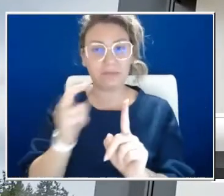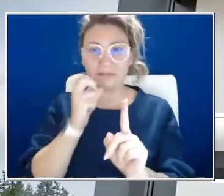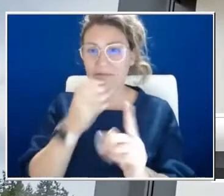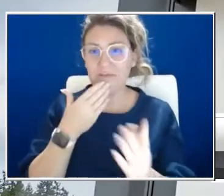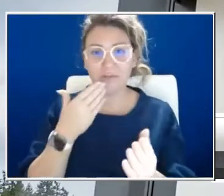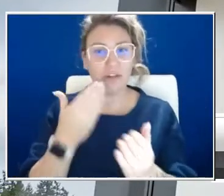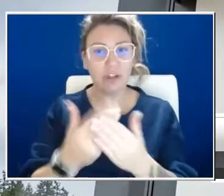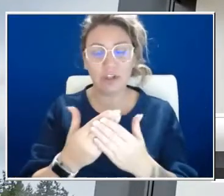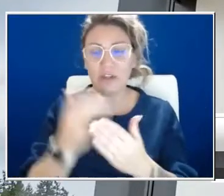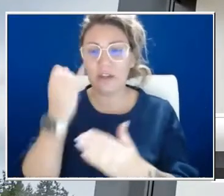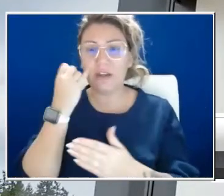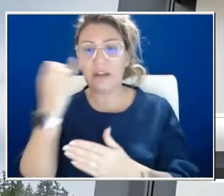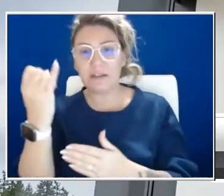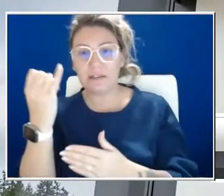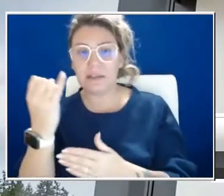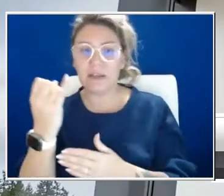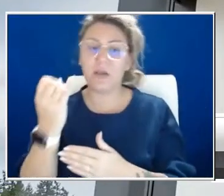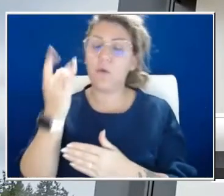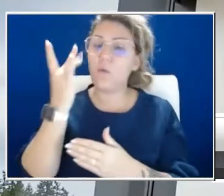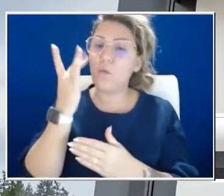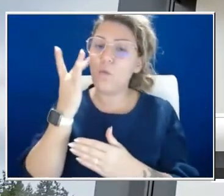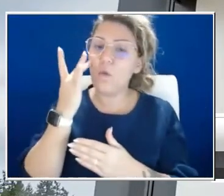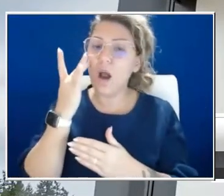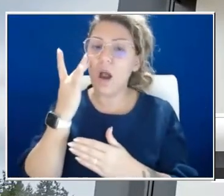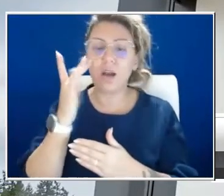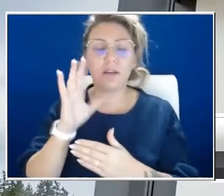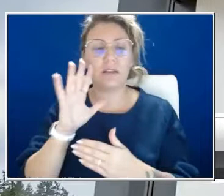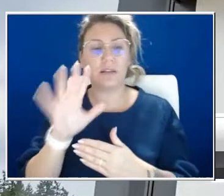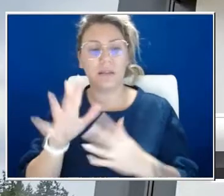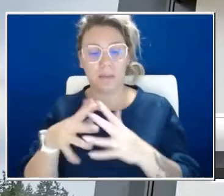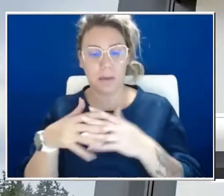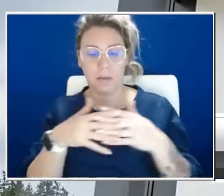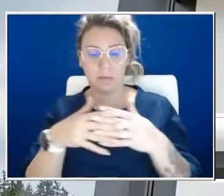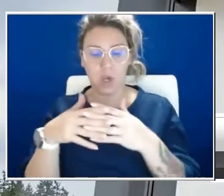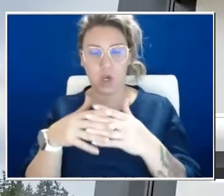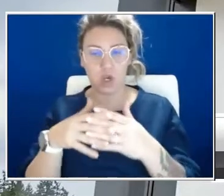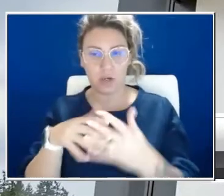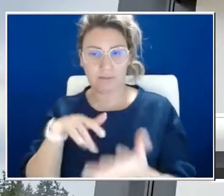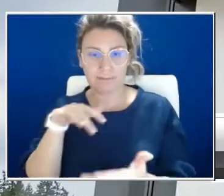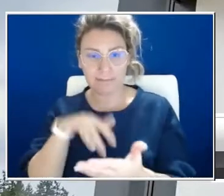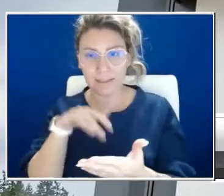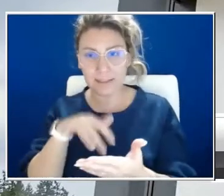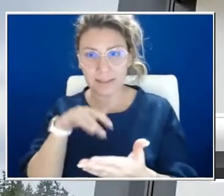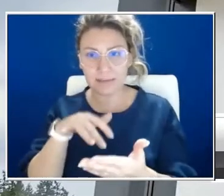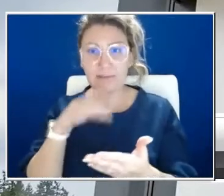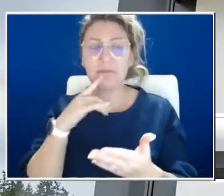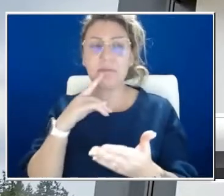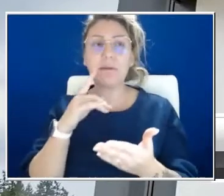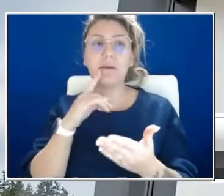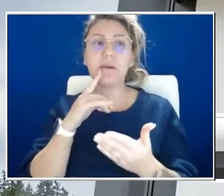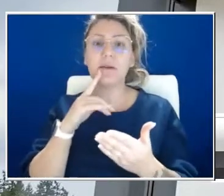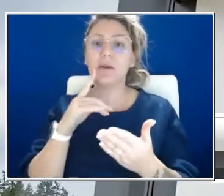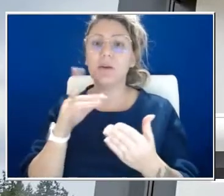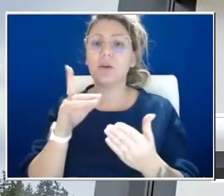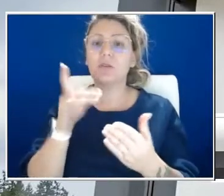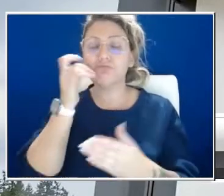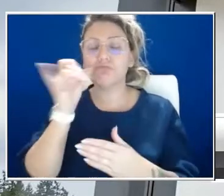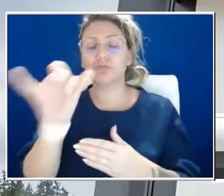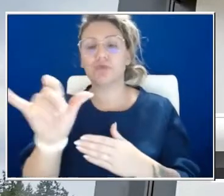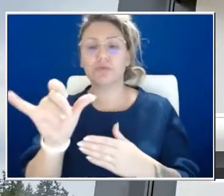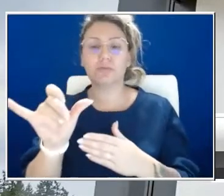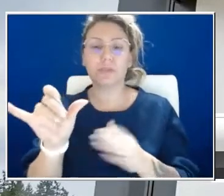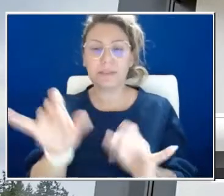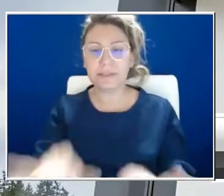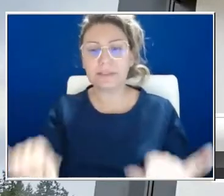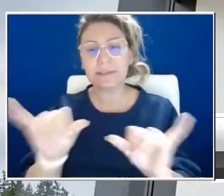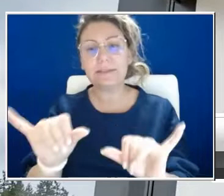Academy of Sleep Medicine has already given a position statement that they would prefer a permanent standard time. So there are two arguments